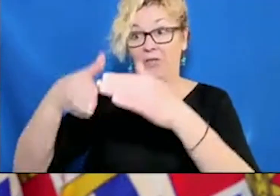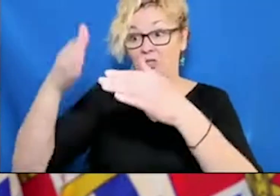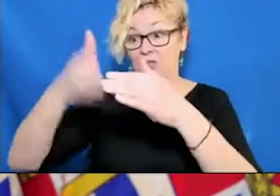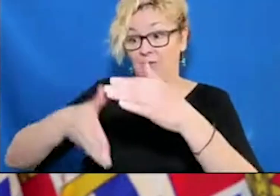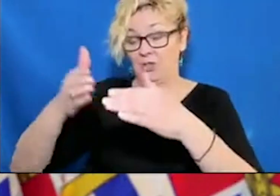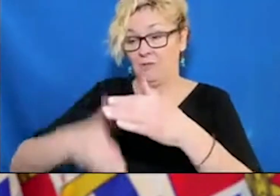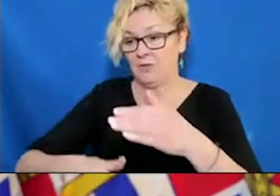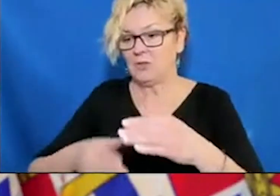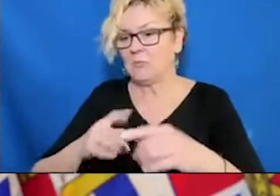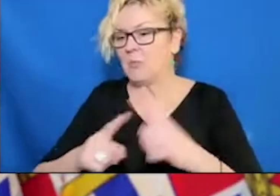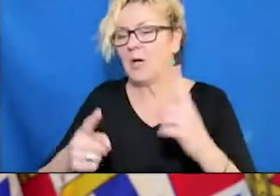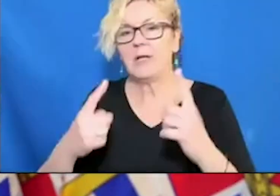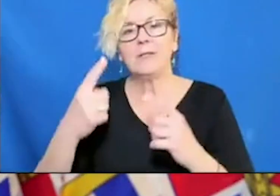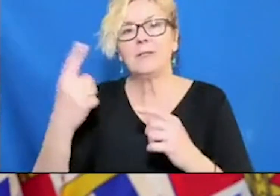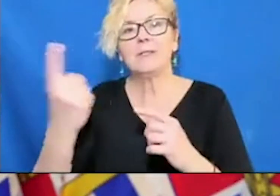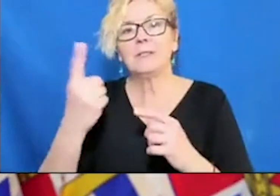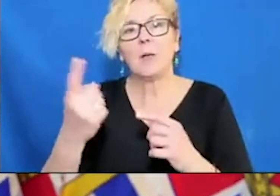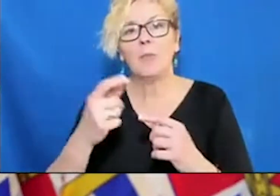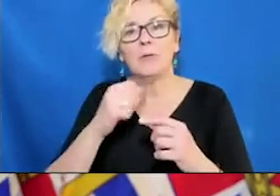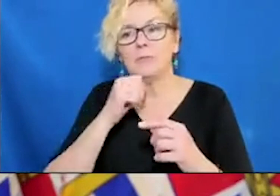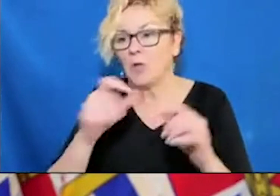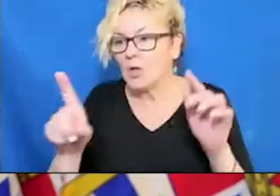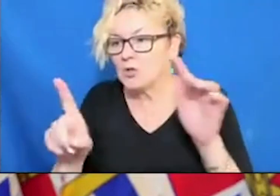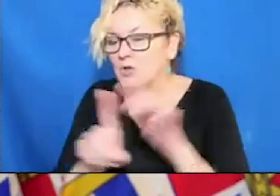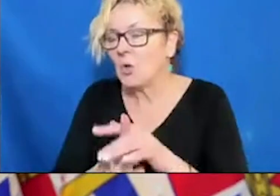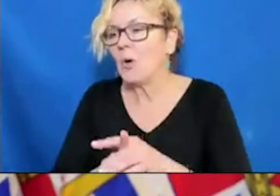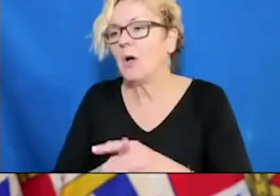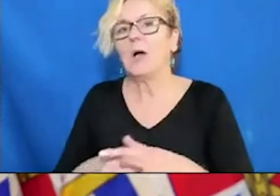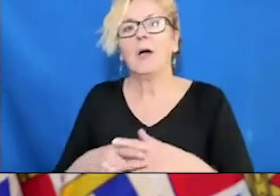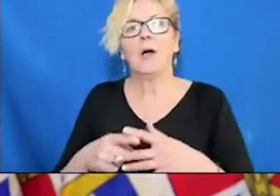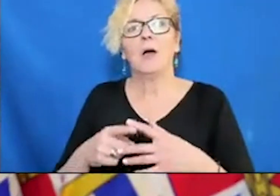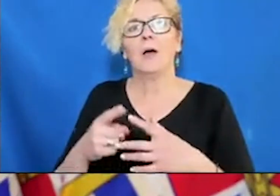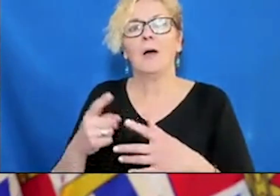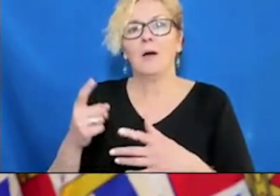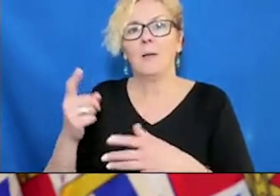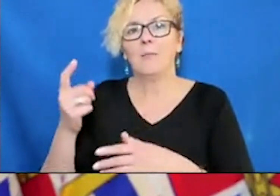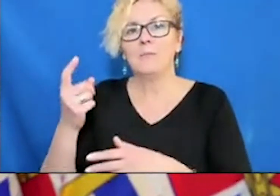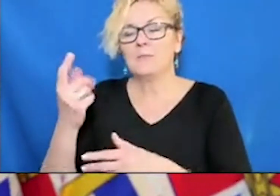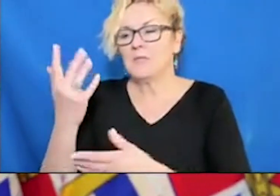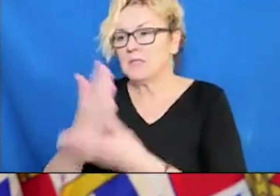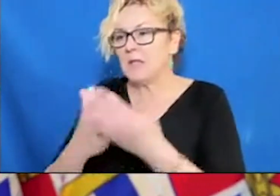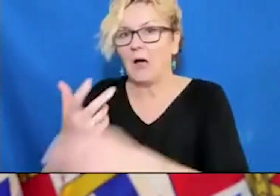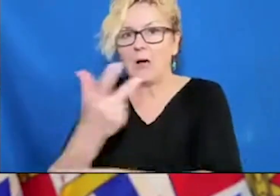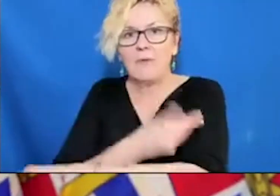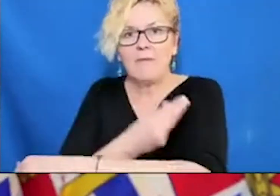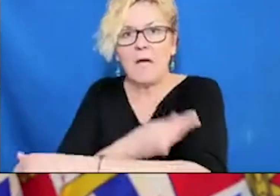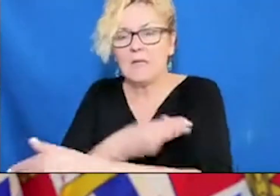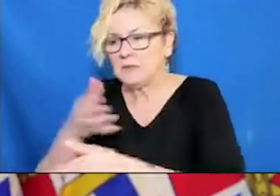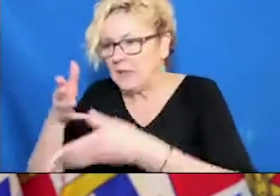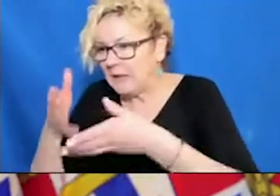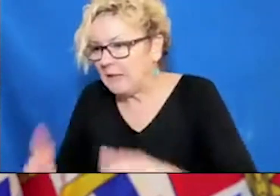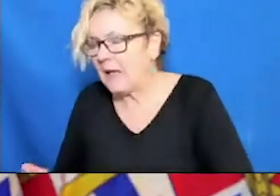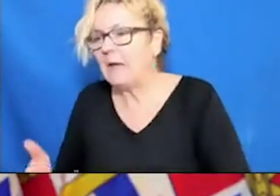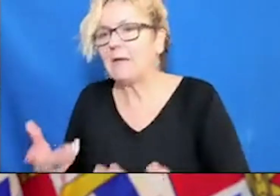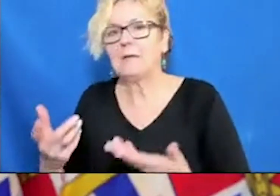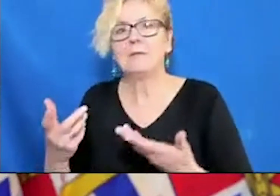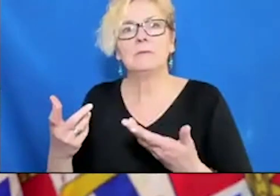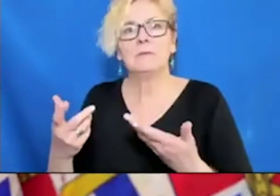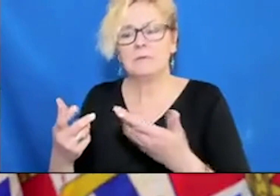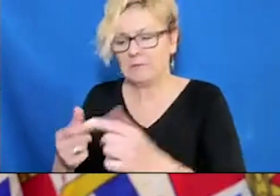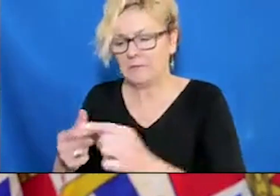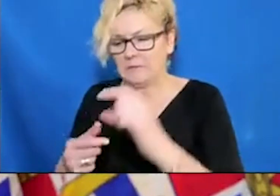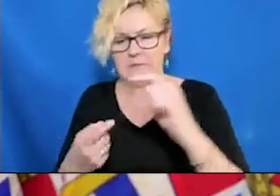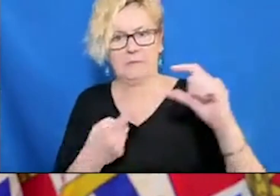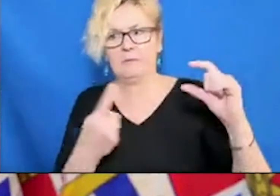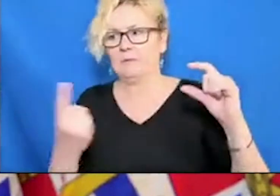of people who are supposed to be coming in the next day who can be quickly called? How does that work? There's all of that, yes.